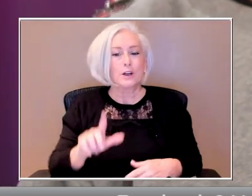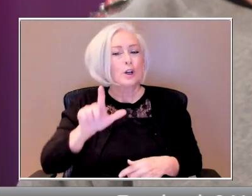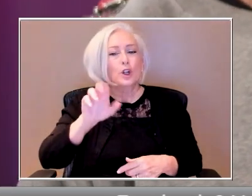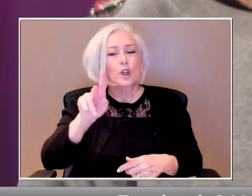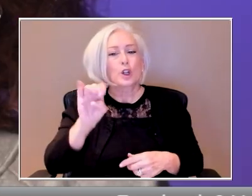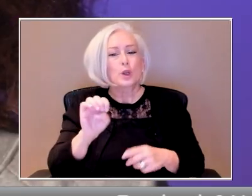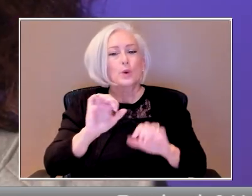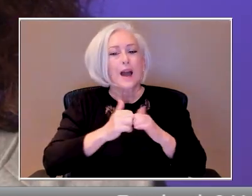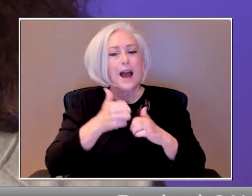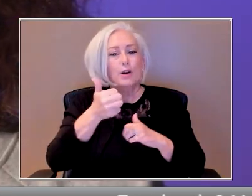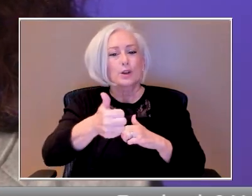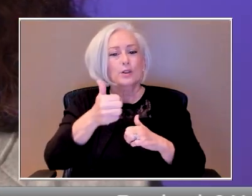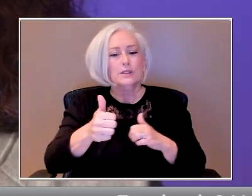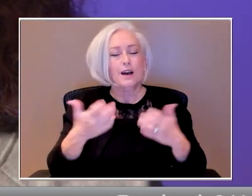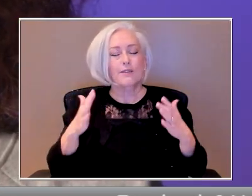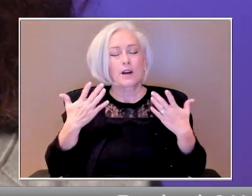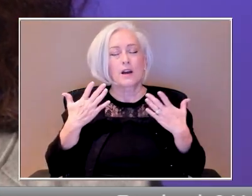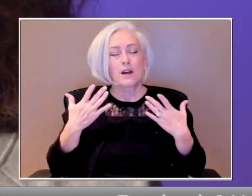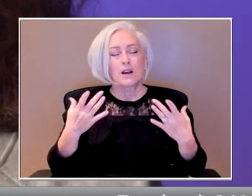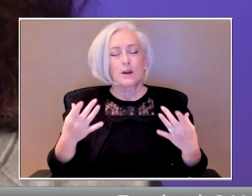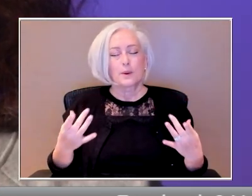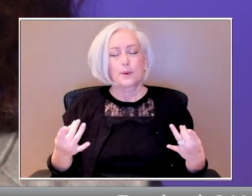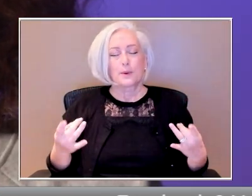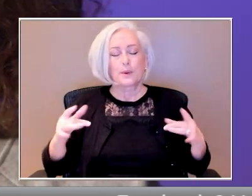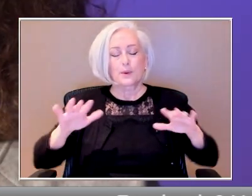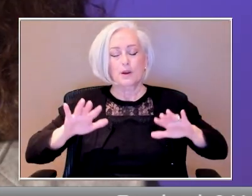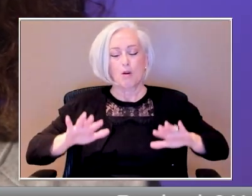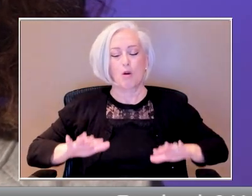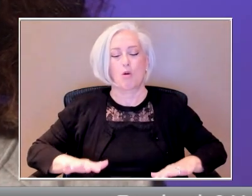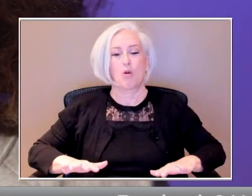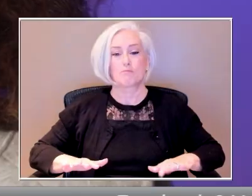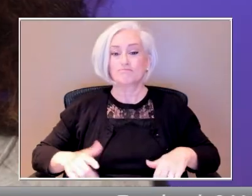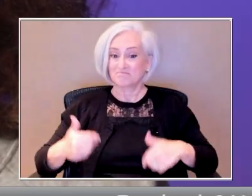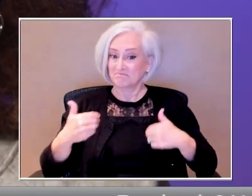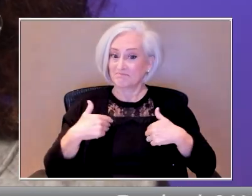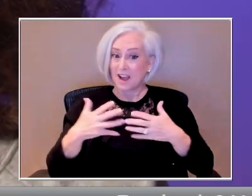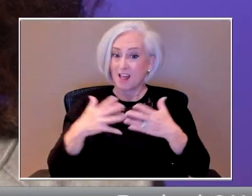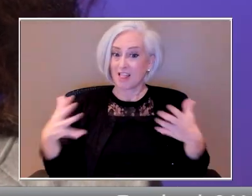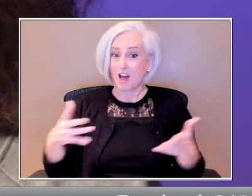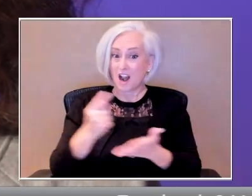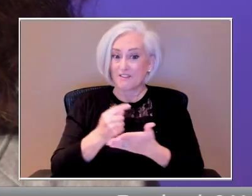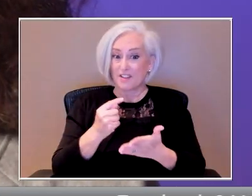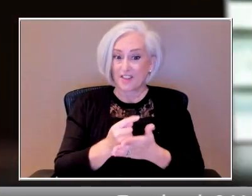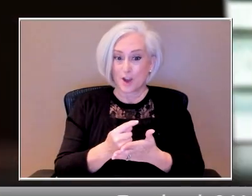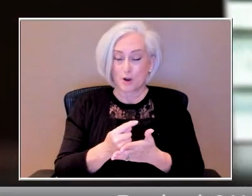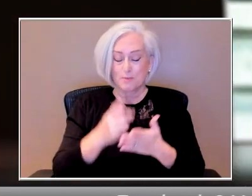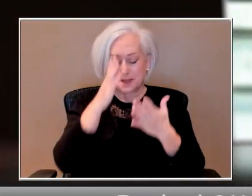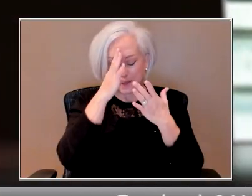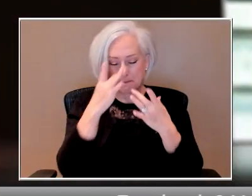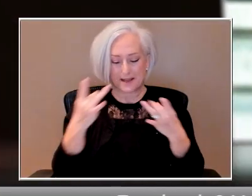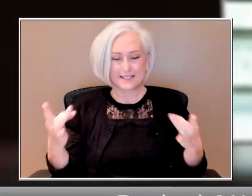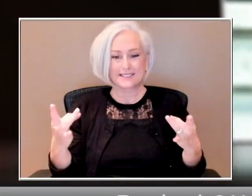talking about it. I have a lot of therapy and meditation background, and that has just helped me immensely.